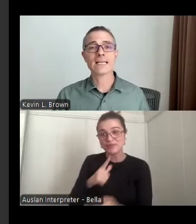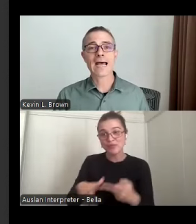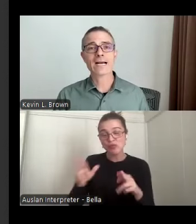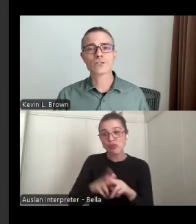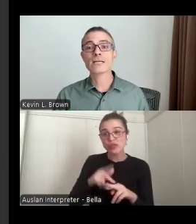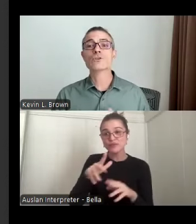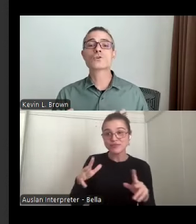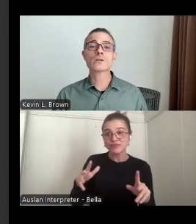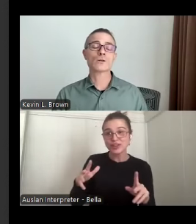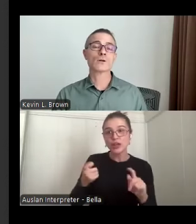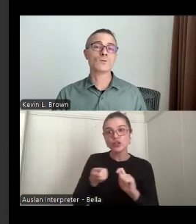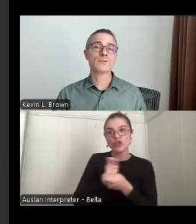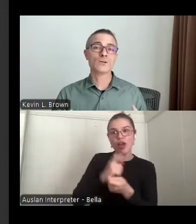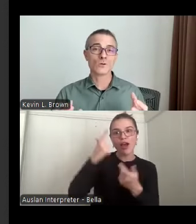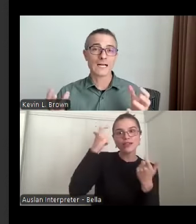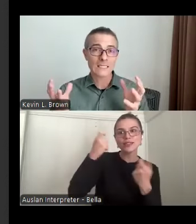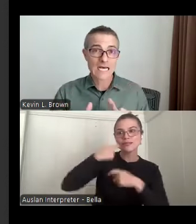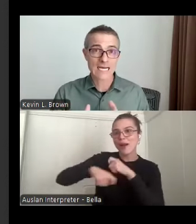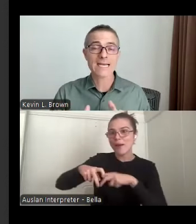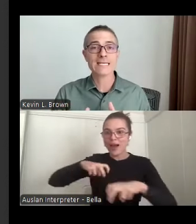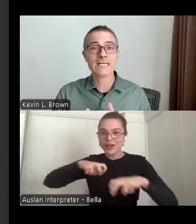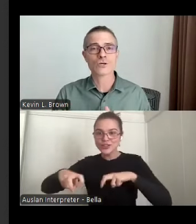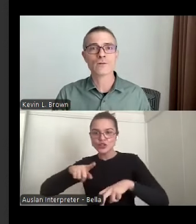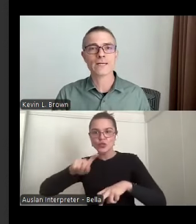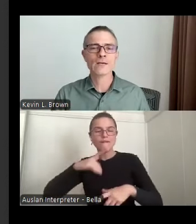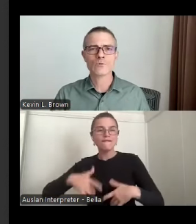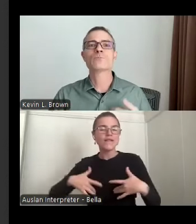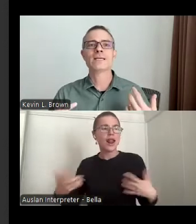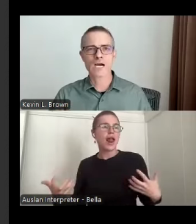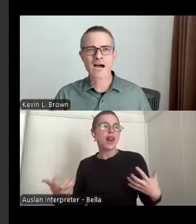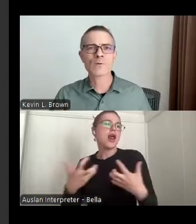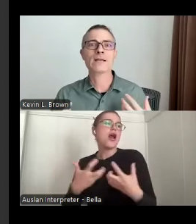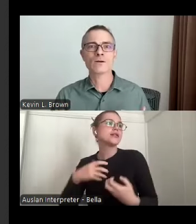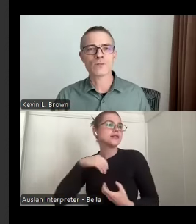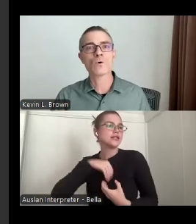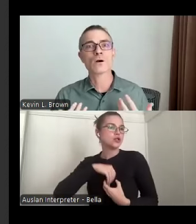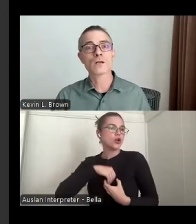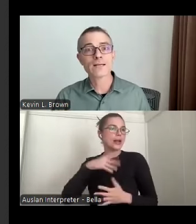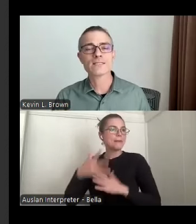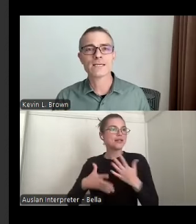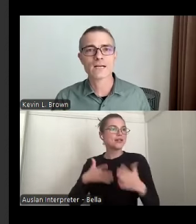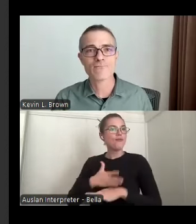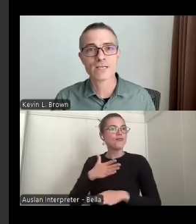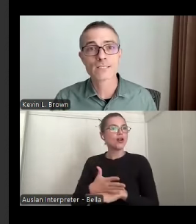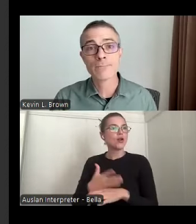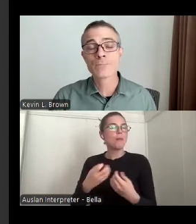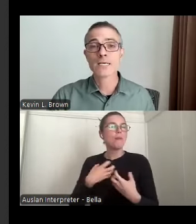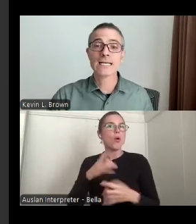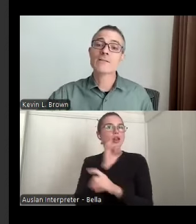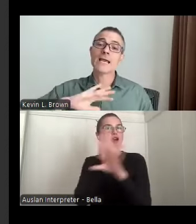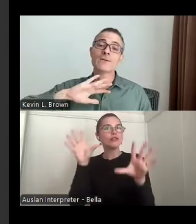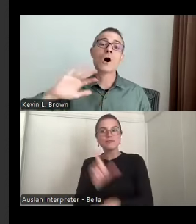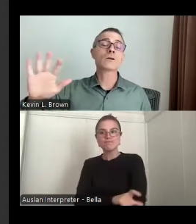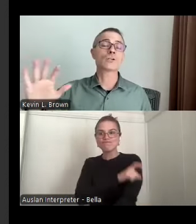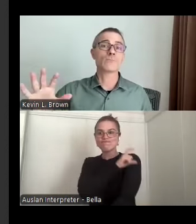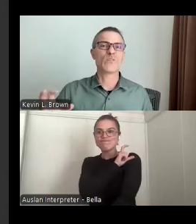ideas into action, in the short term, you'll feel aligned internally, which means operating with more clarity and confidence. And